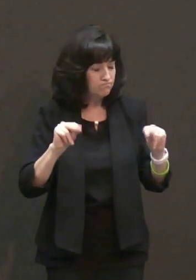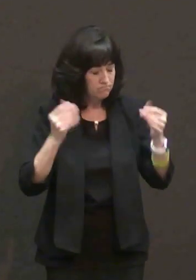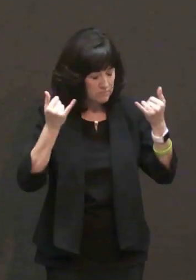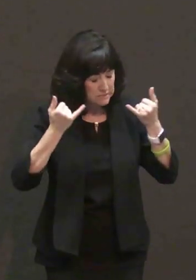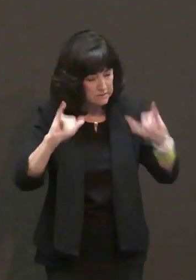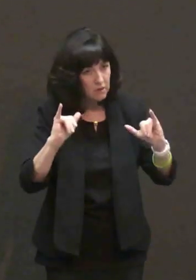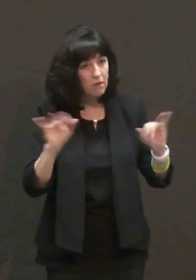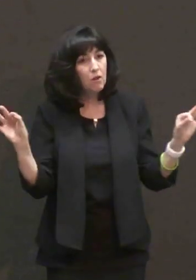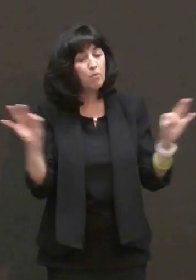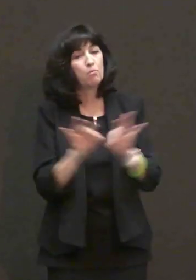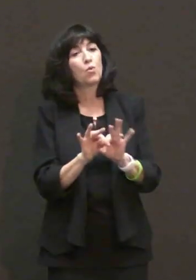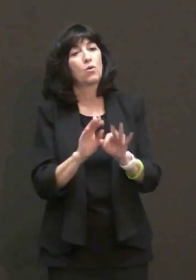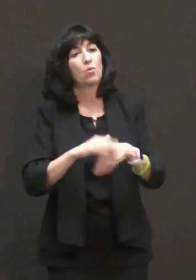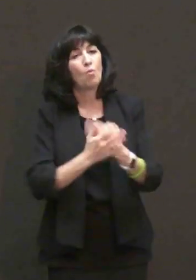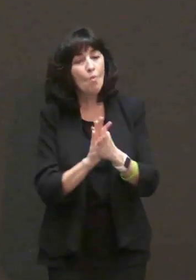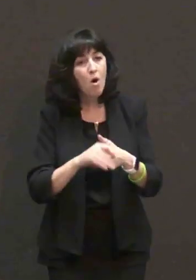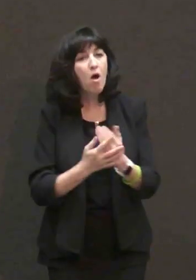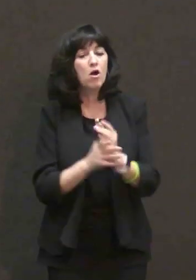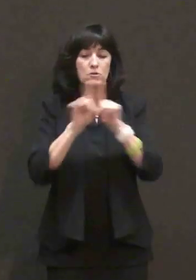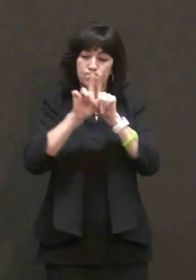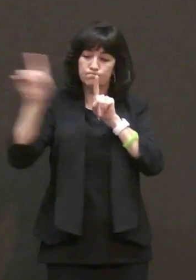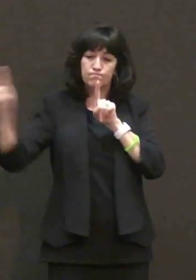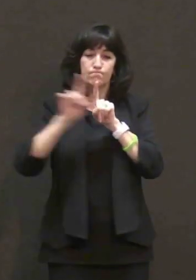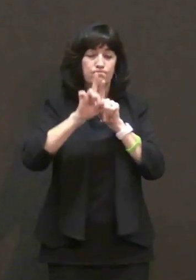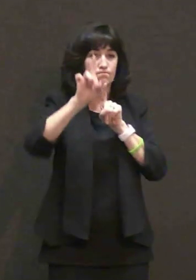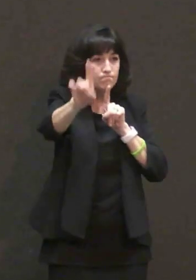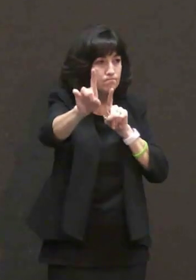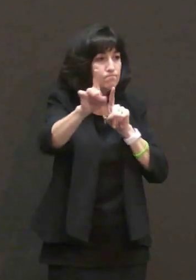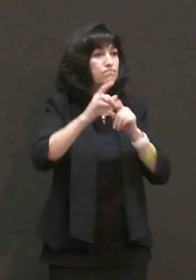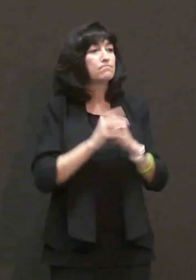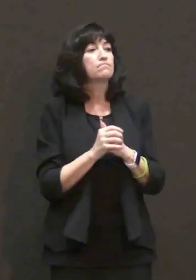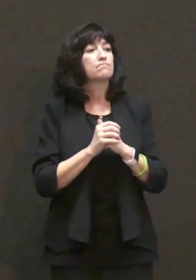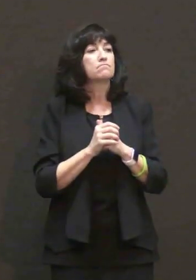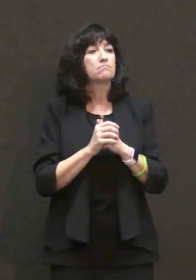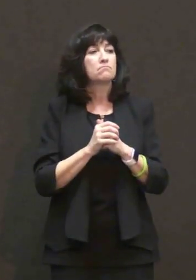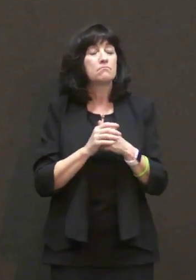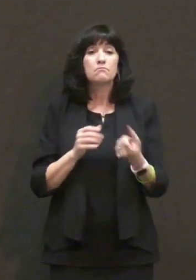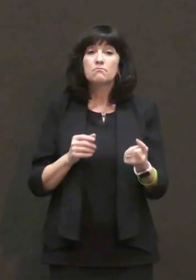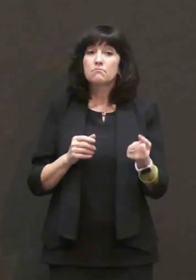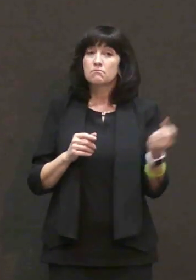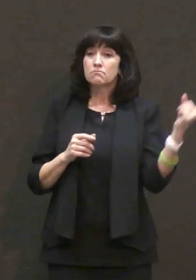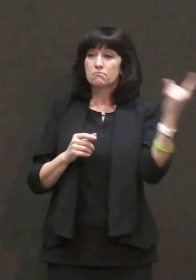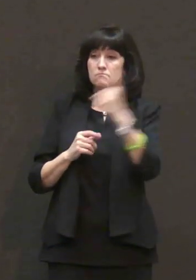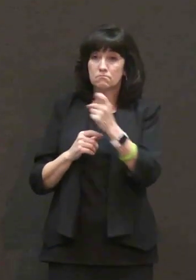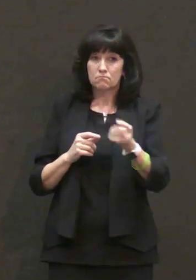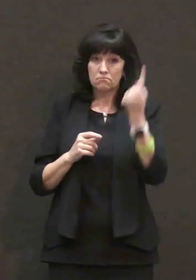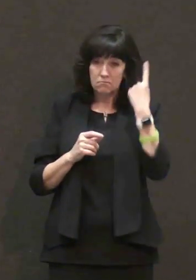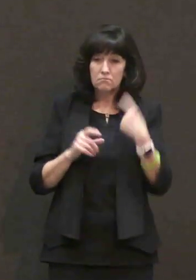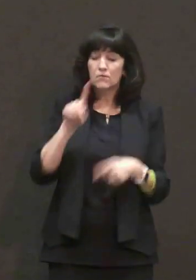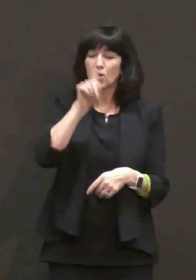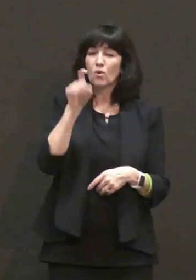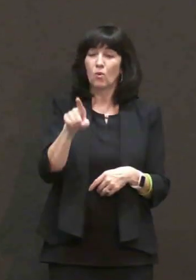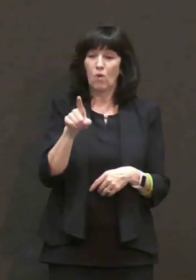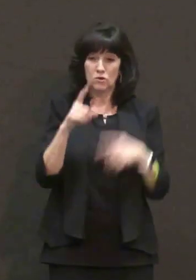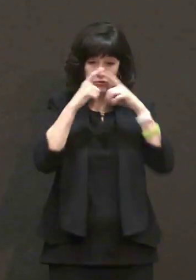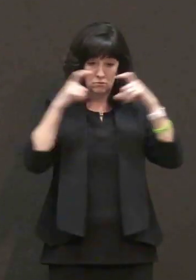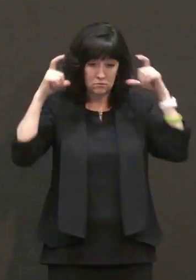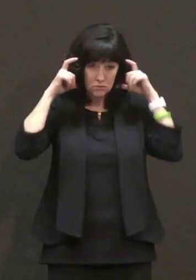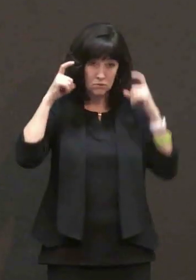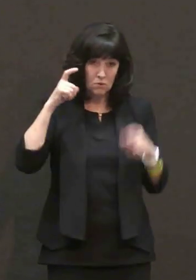important. I get that, but I mean, the question is, I guess, that I still have is should they be wearing them all the time when they're out there? I understand